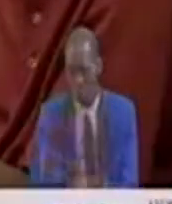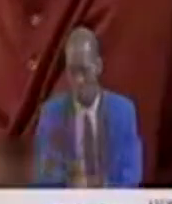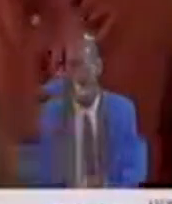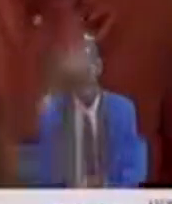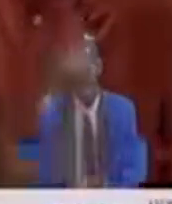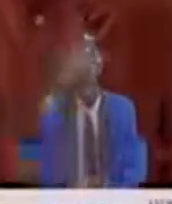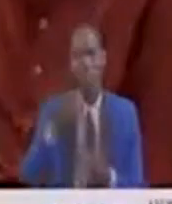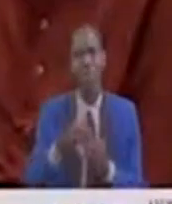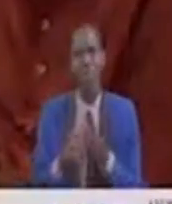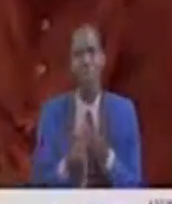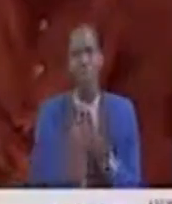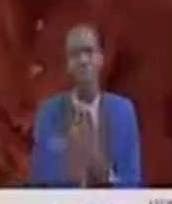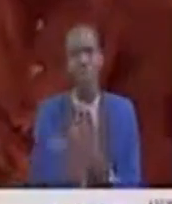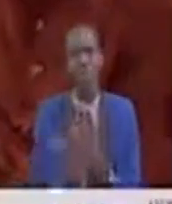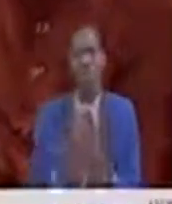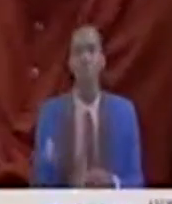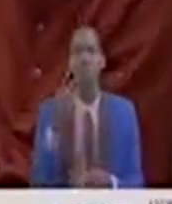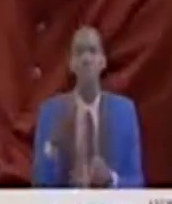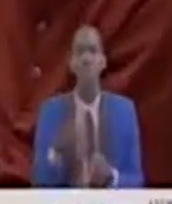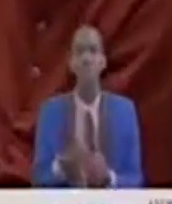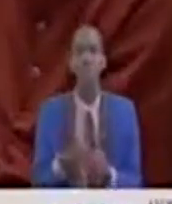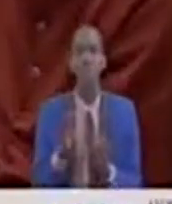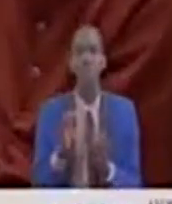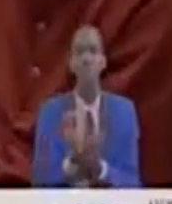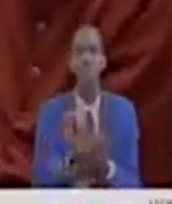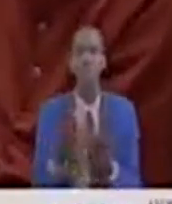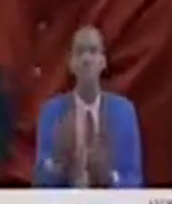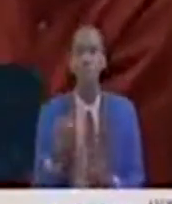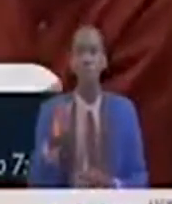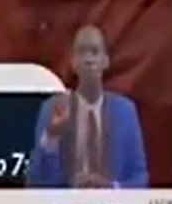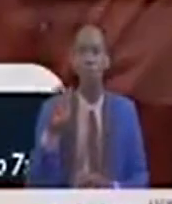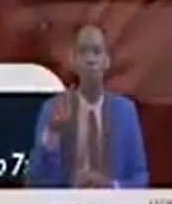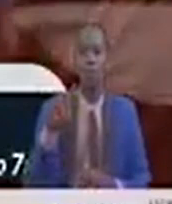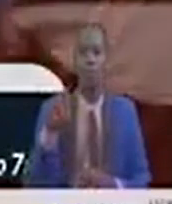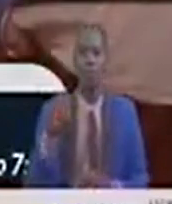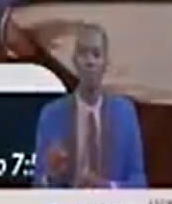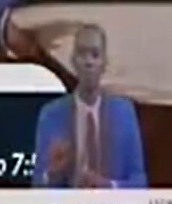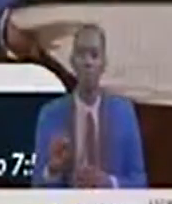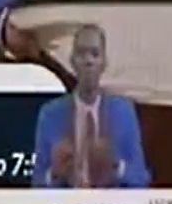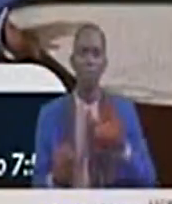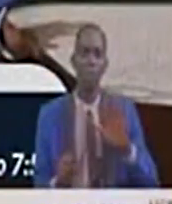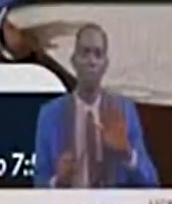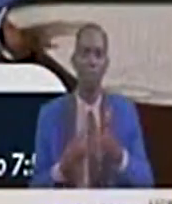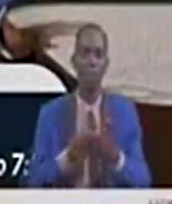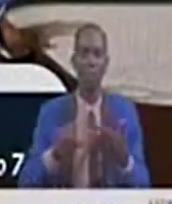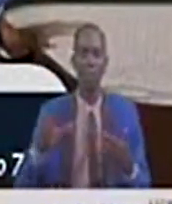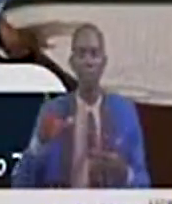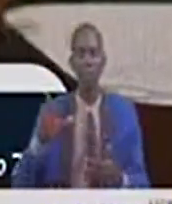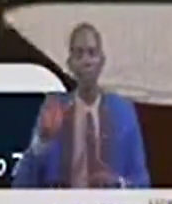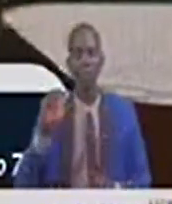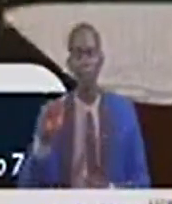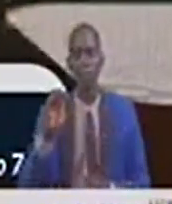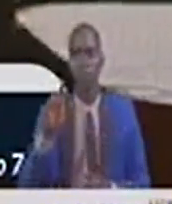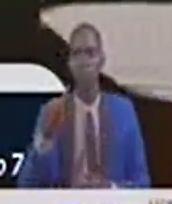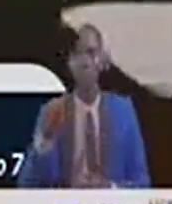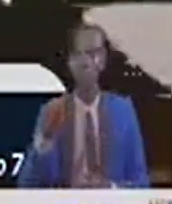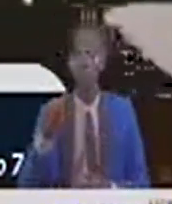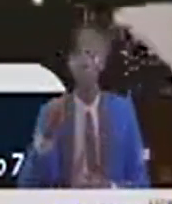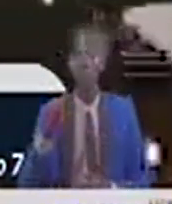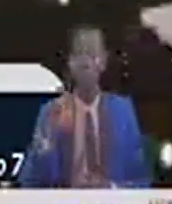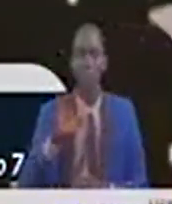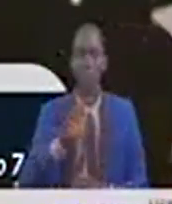at Acts of the Apostles chapter 5. I'm reading from verse 3. Acts chapter 5, verse 3.